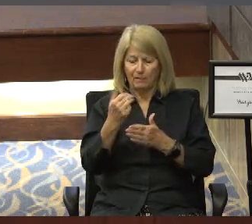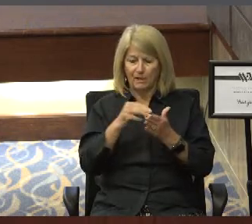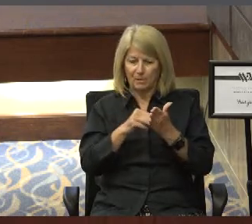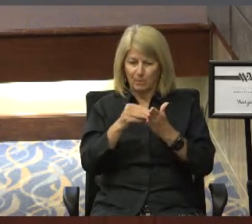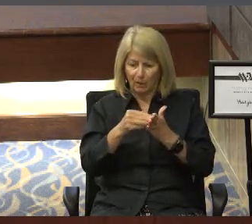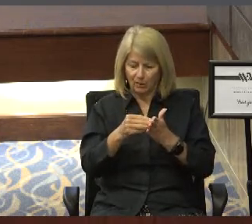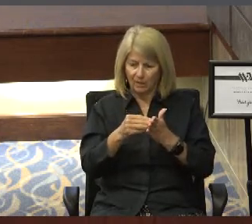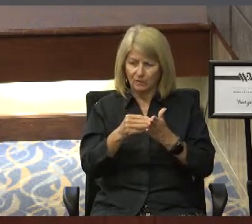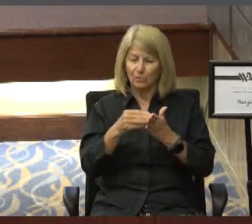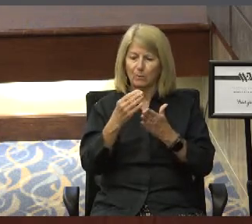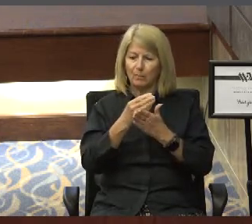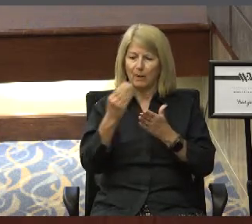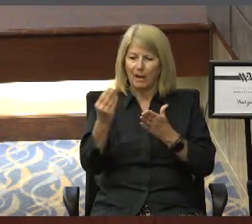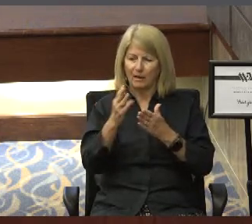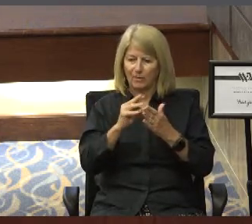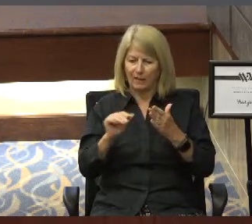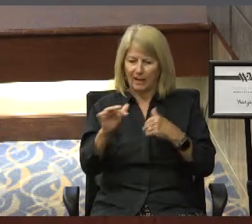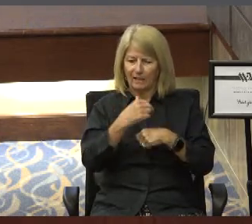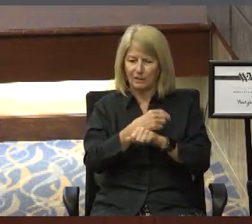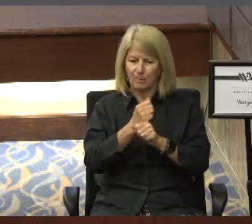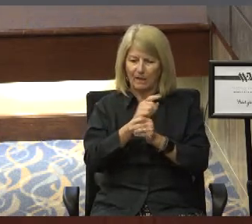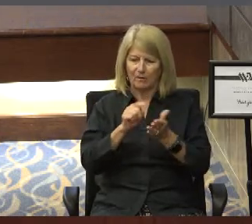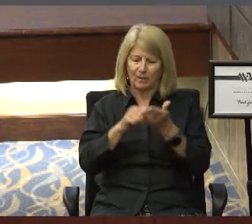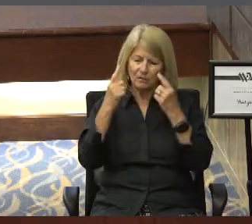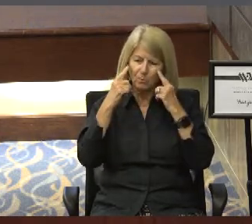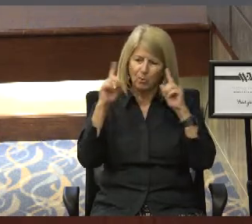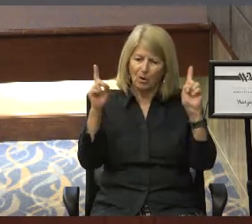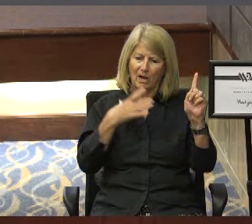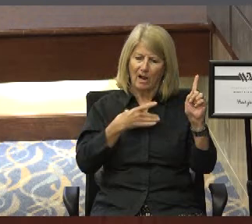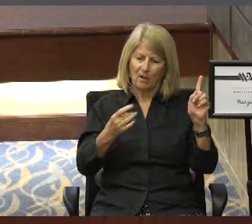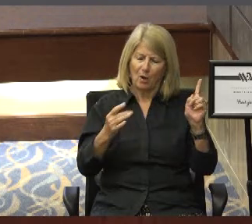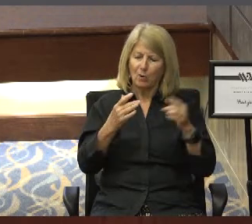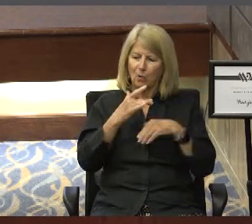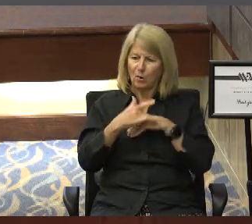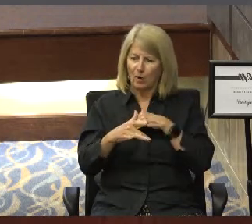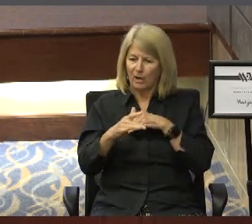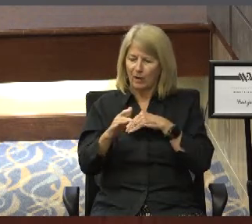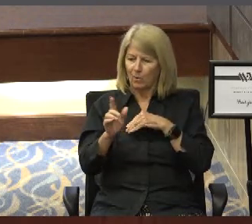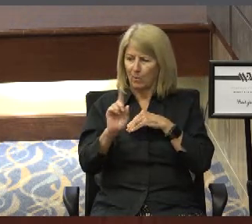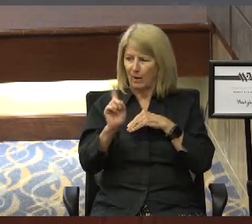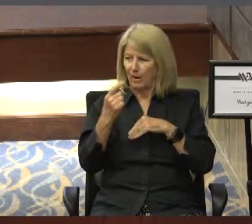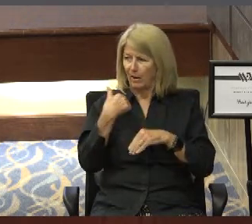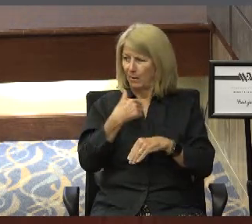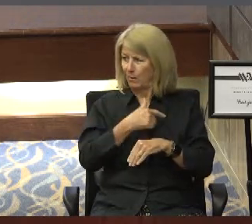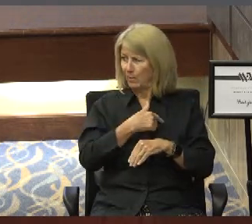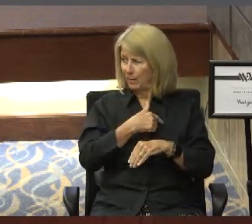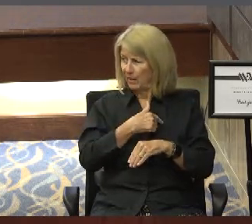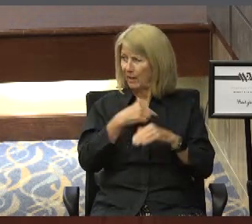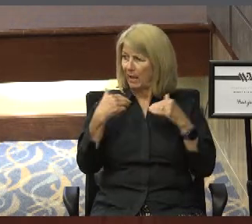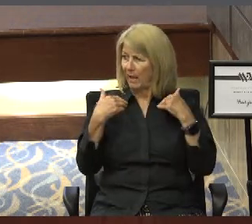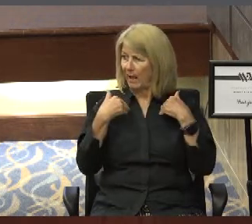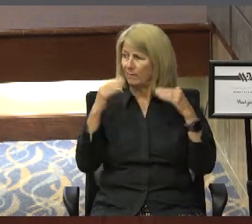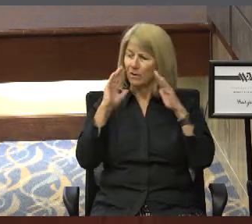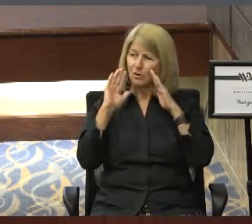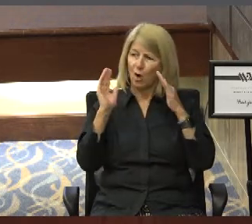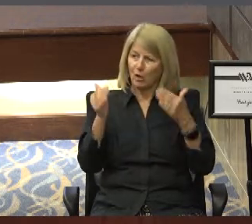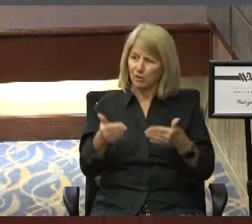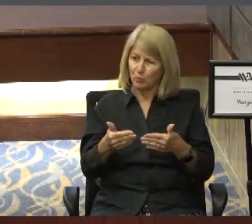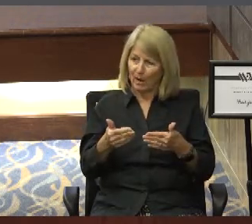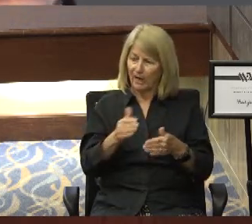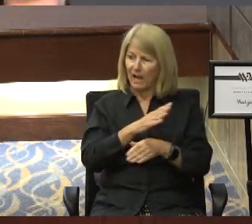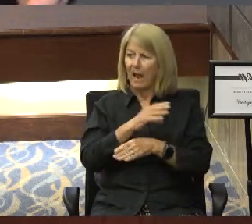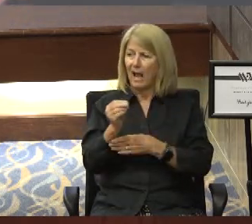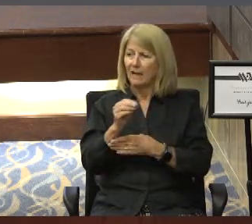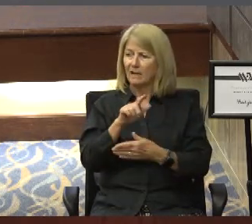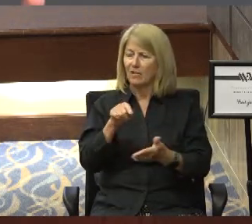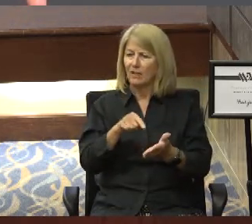work. And what I liked about it and pointed out a little bit earlier, we've got most things concentrated in there next to the pavilion, but